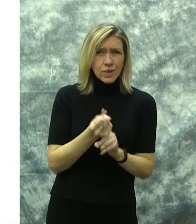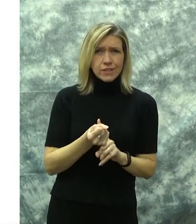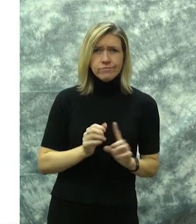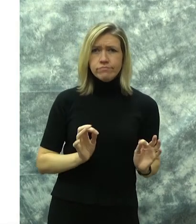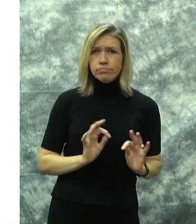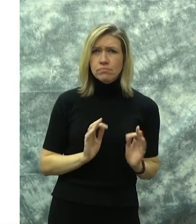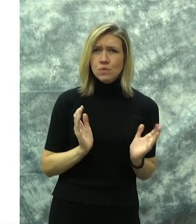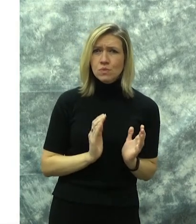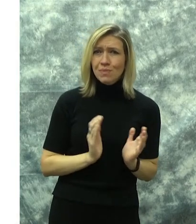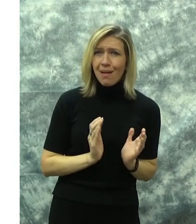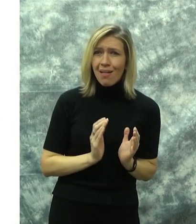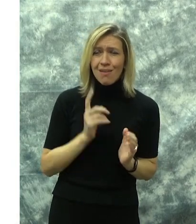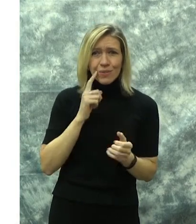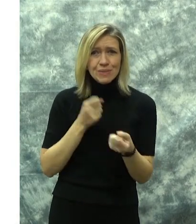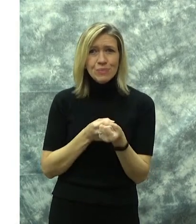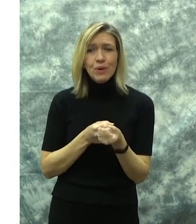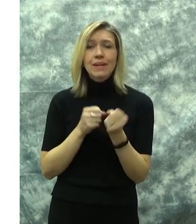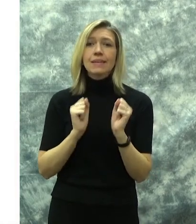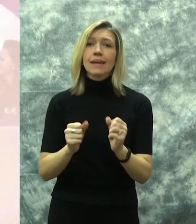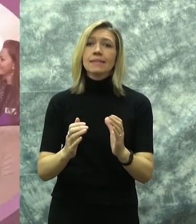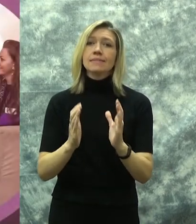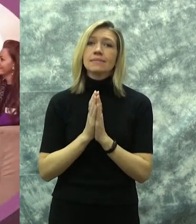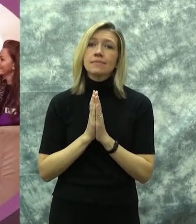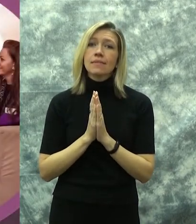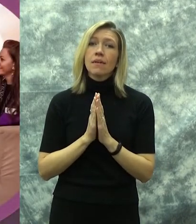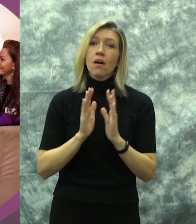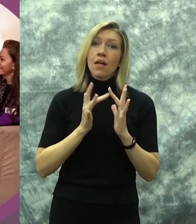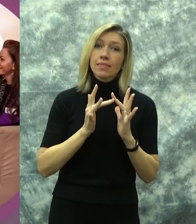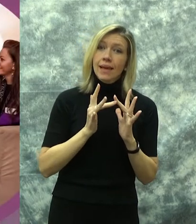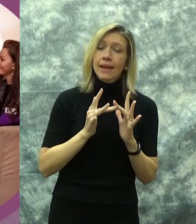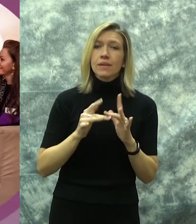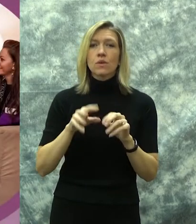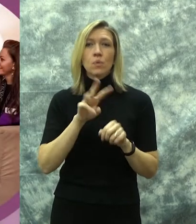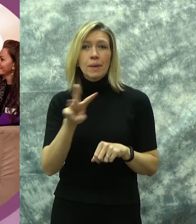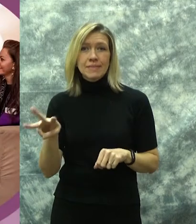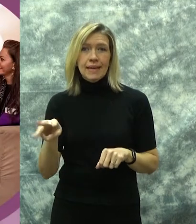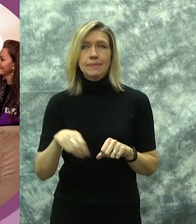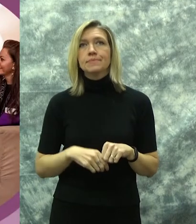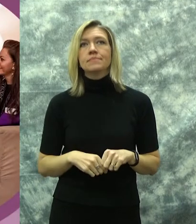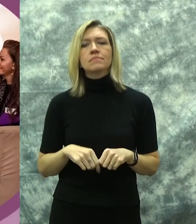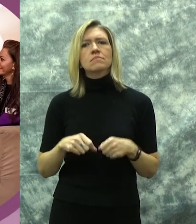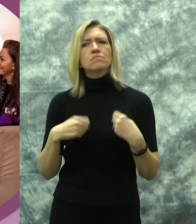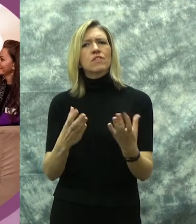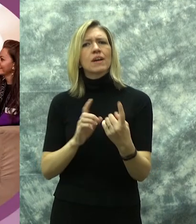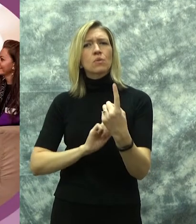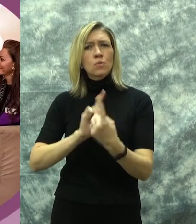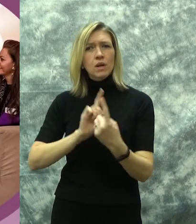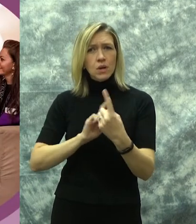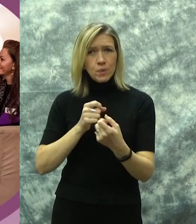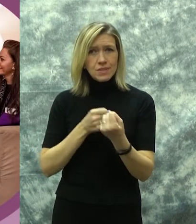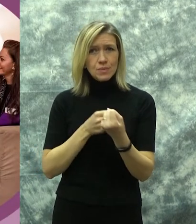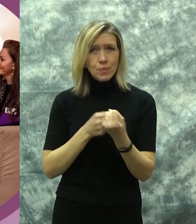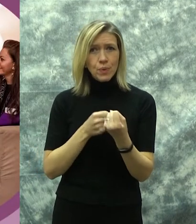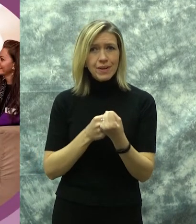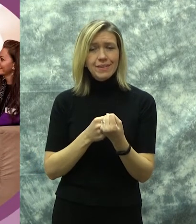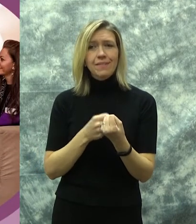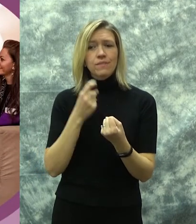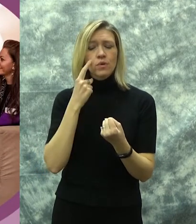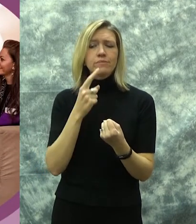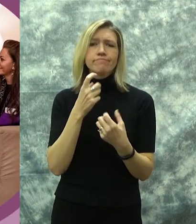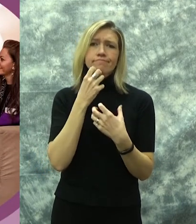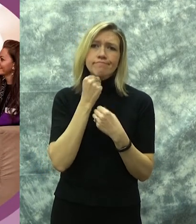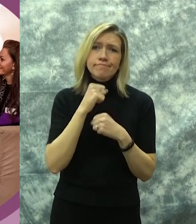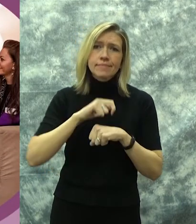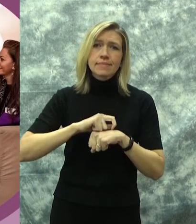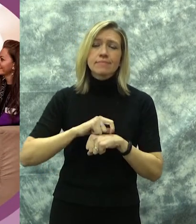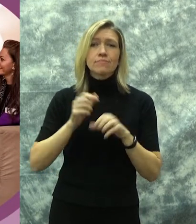submitted online or on our website. We offer one-on-one support sessions as a sacred time to be heard, encouraged, and